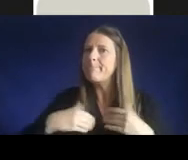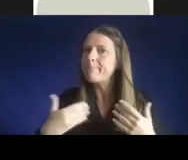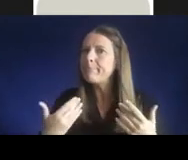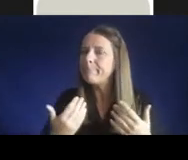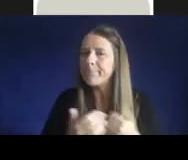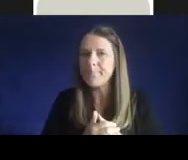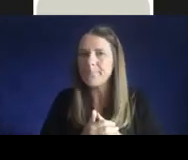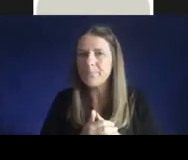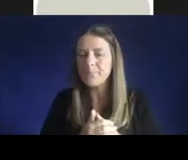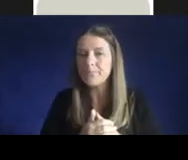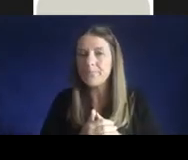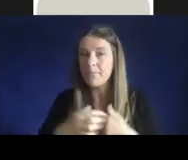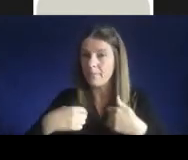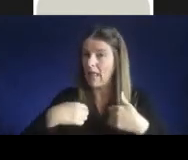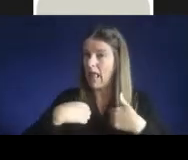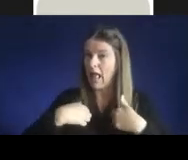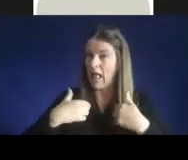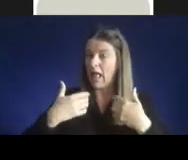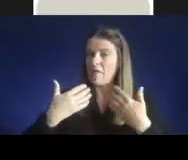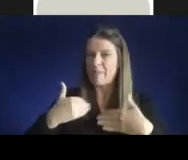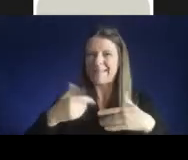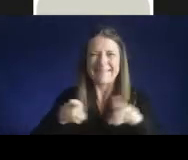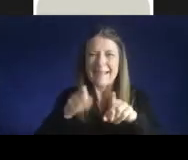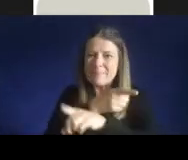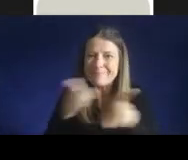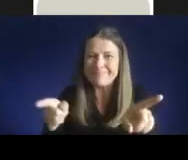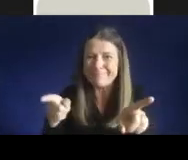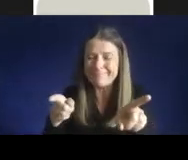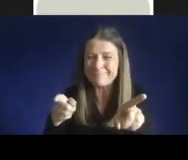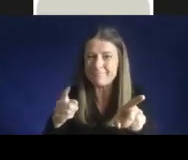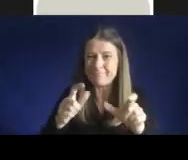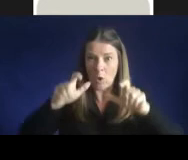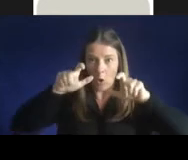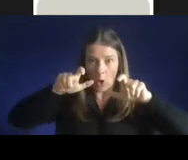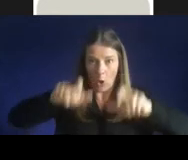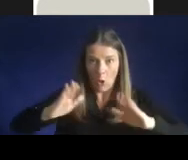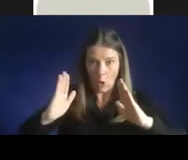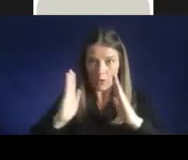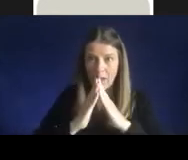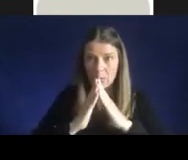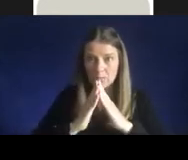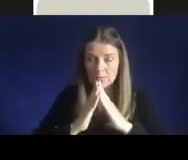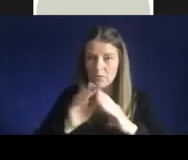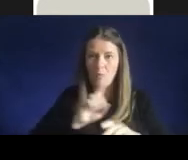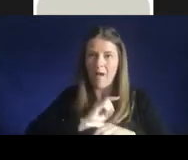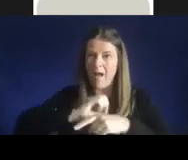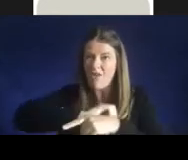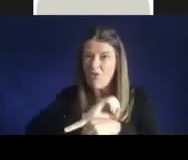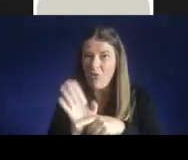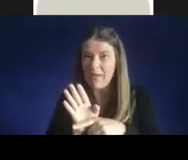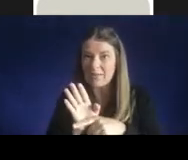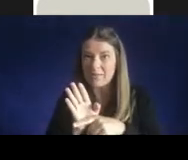I have been, as we all have, locked up due to the COVID-19 situation for the past